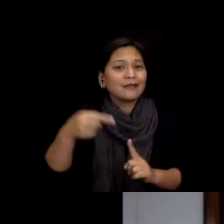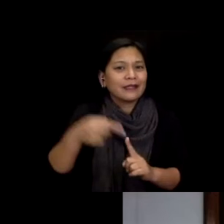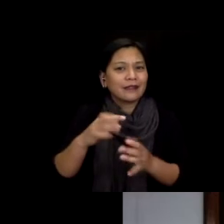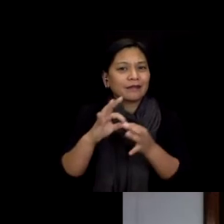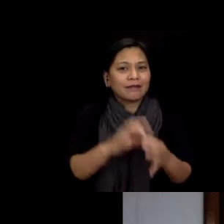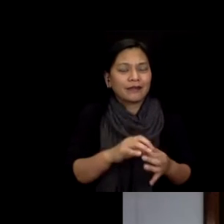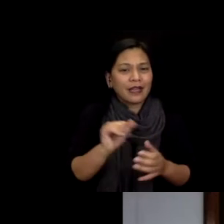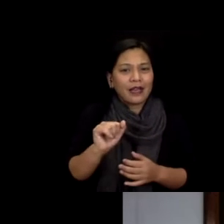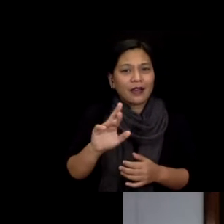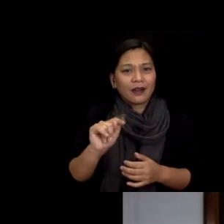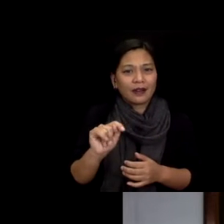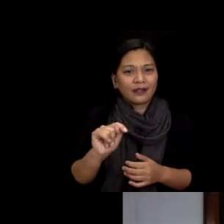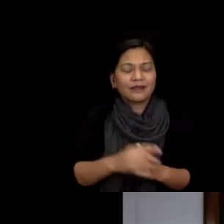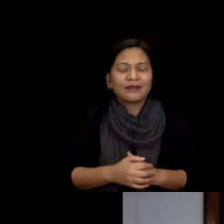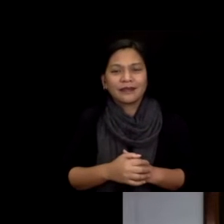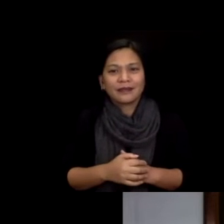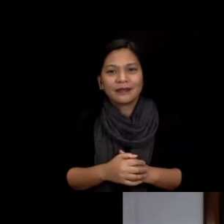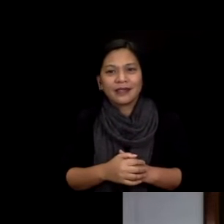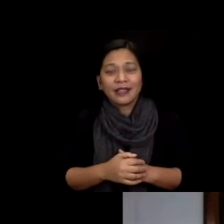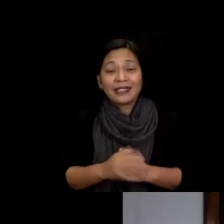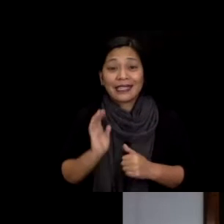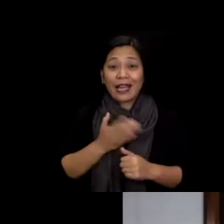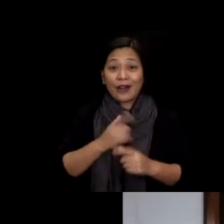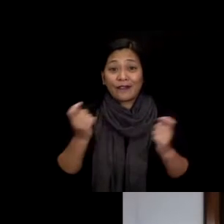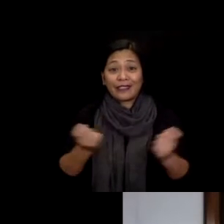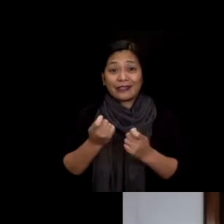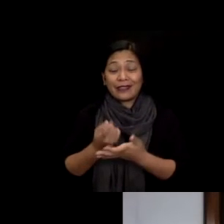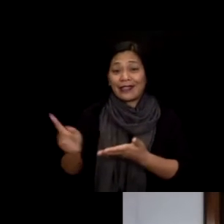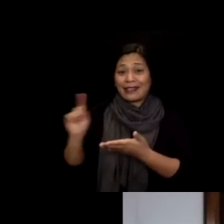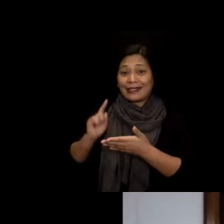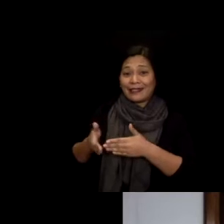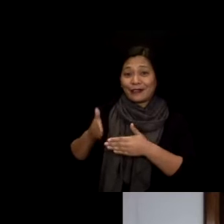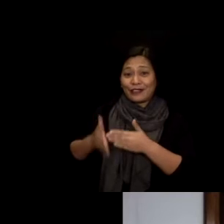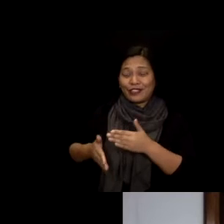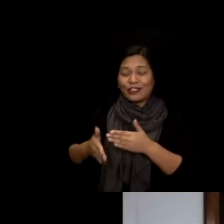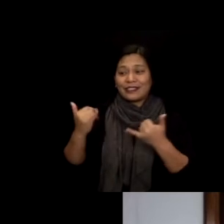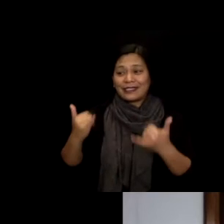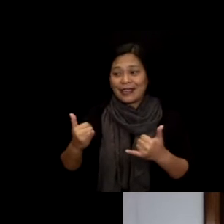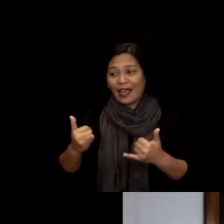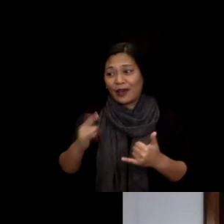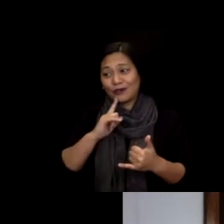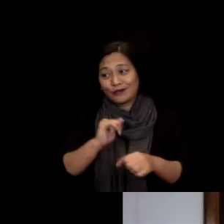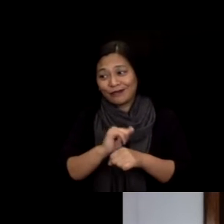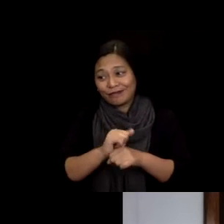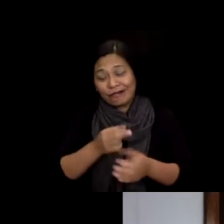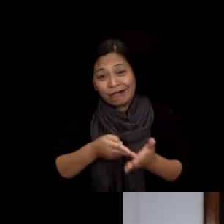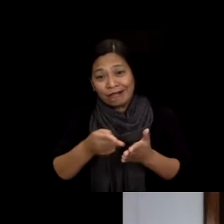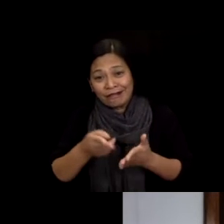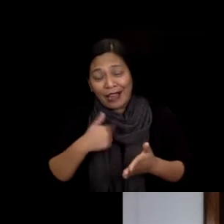I'm okay today. Yeah, our festival just ended last week, so it's like I'm in full recovery mode, to be really